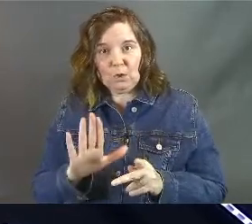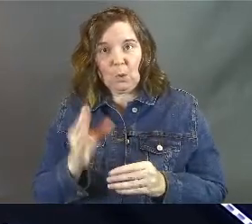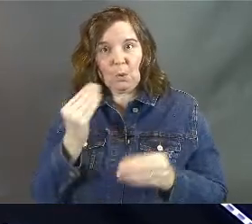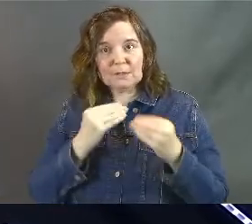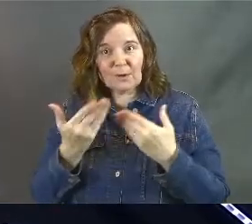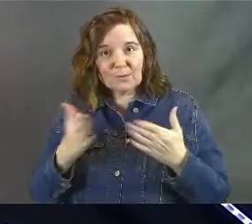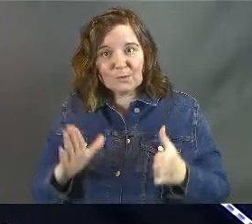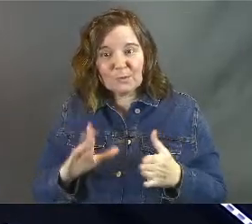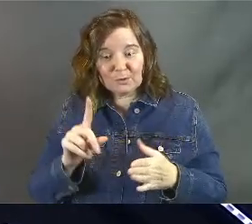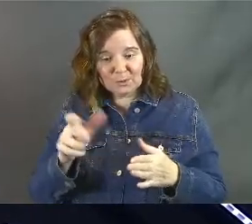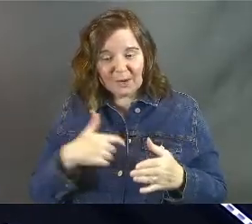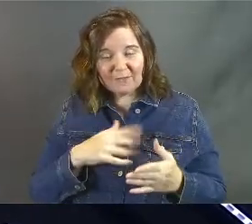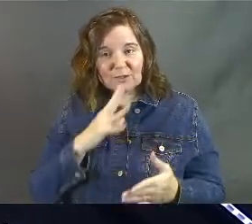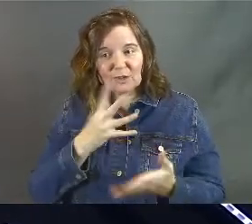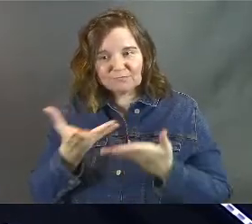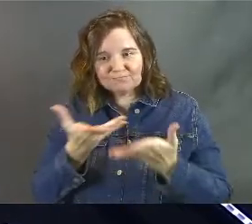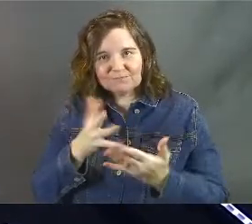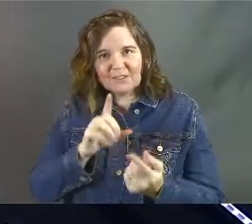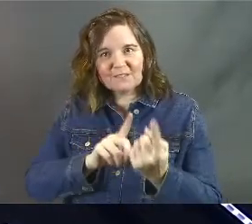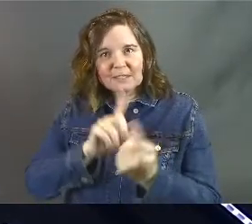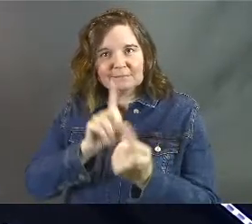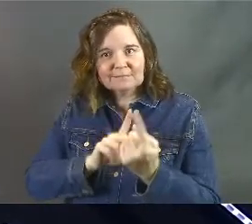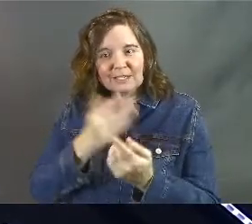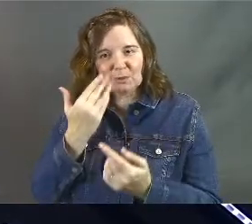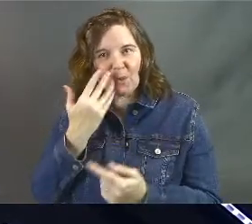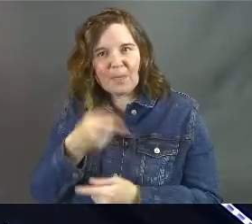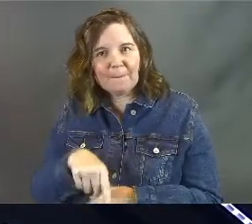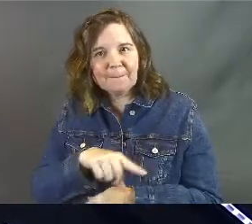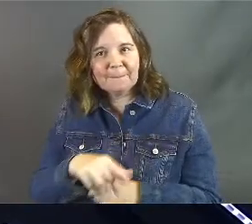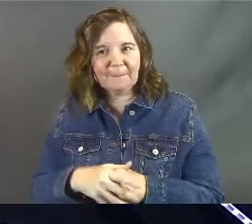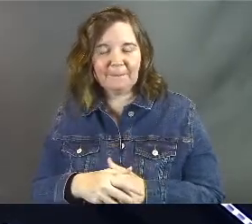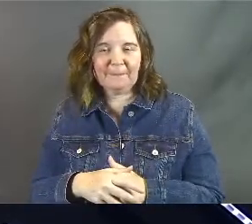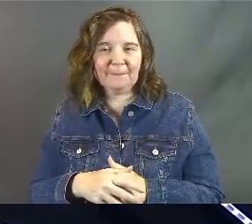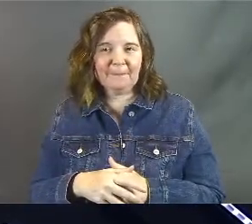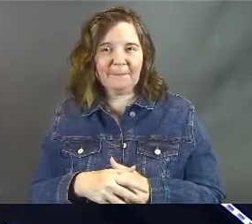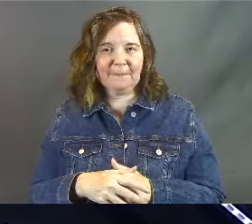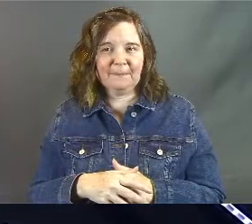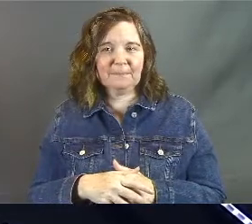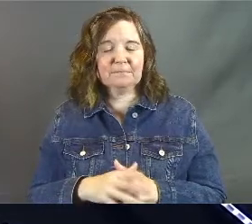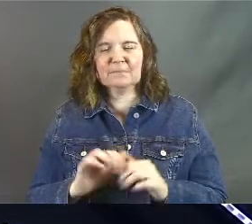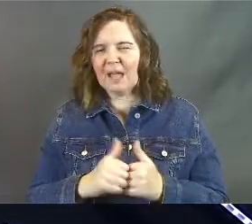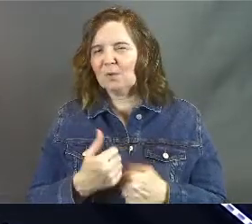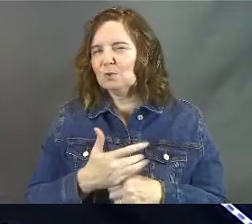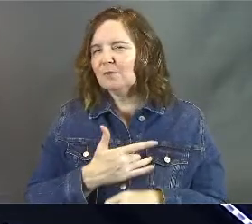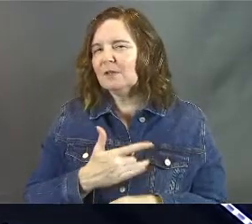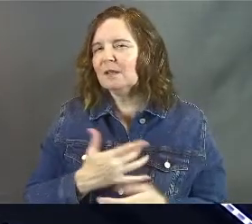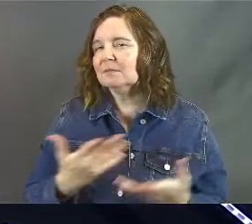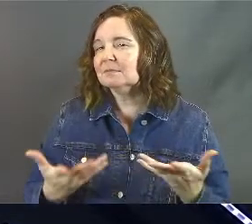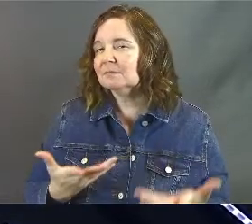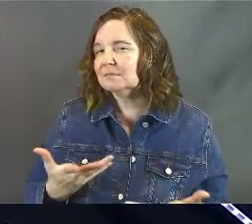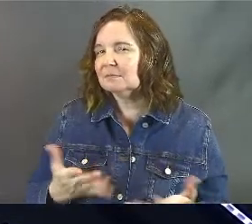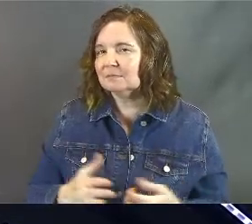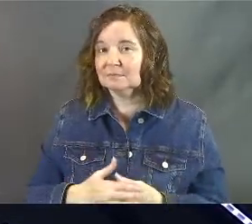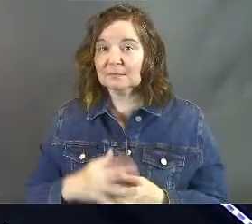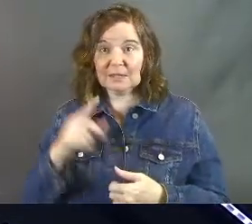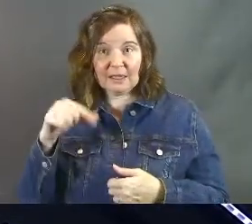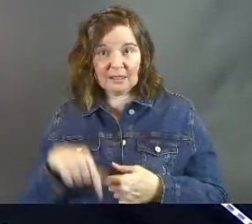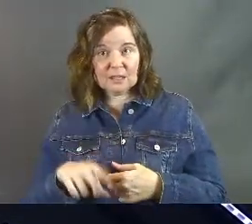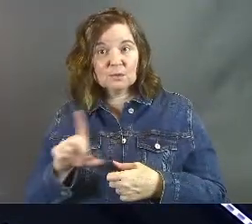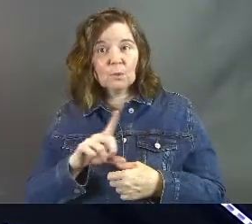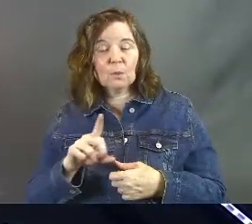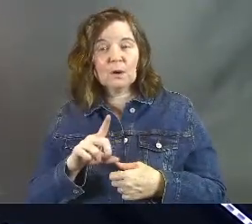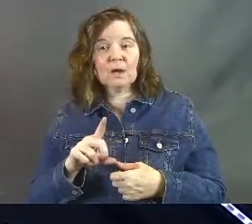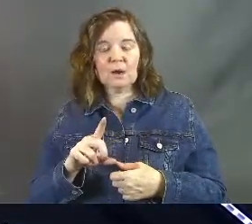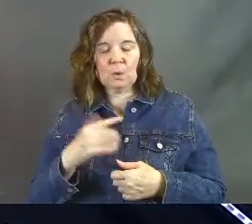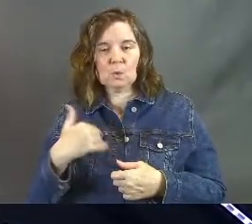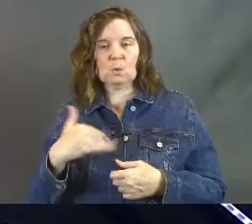room, where you'd have to talk to them face to face and get to know them? How would that make you feel? See, this is where